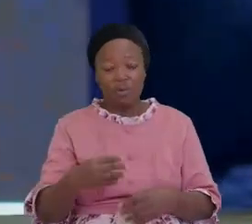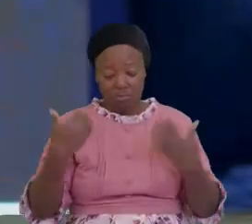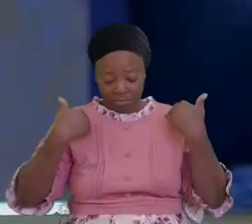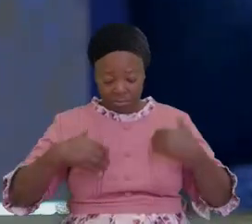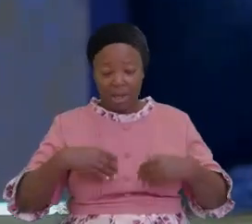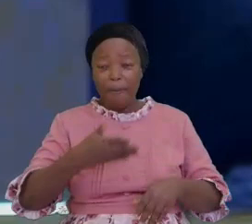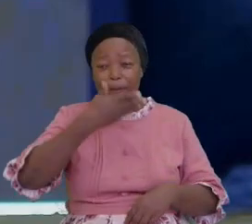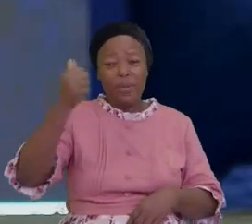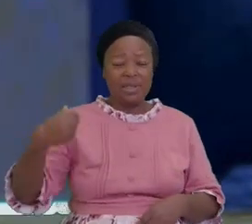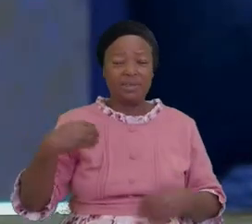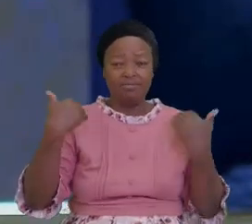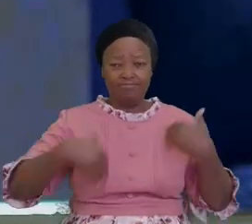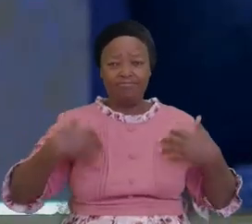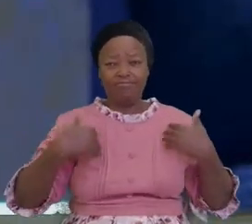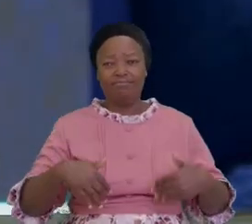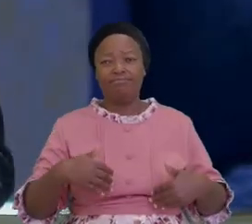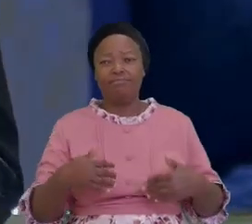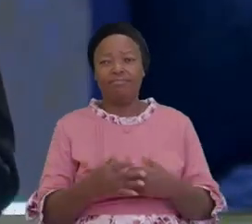clothes.